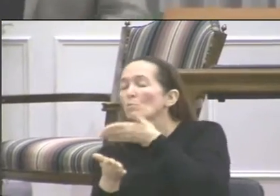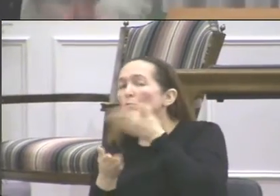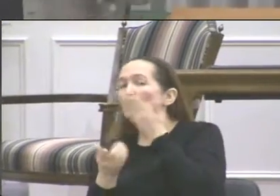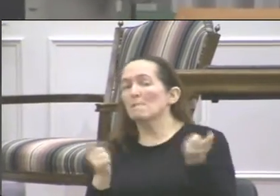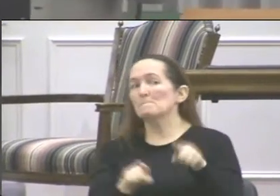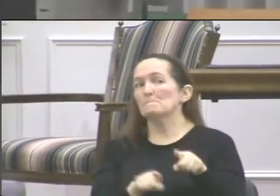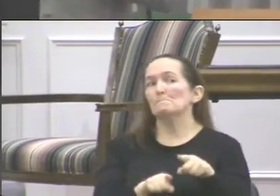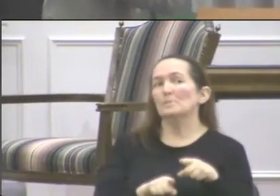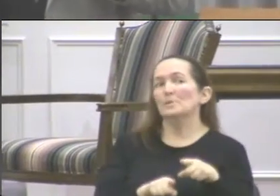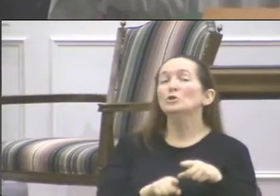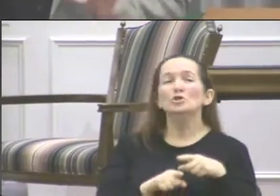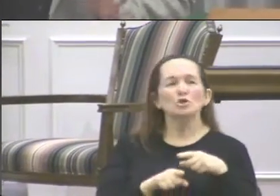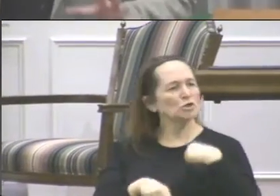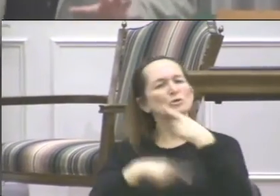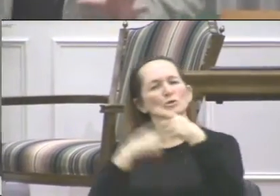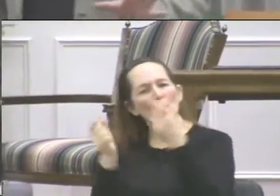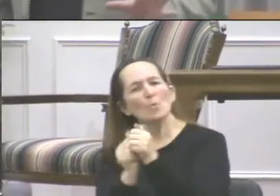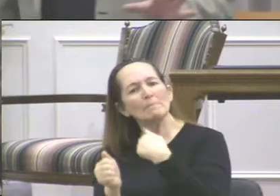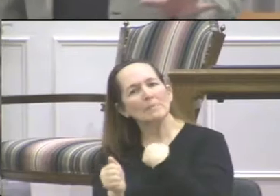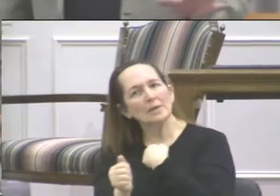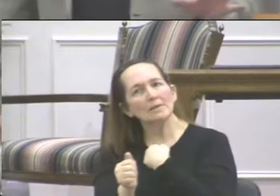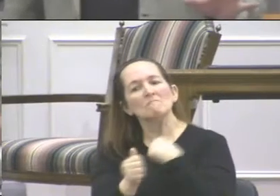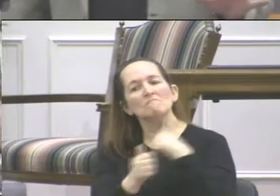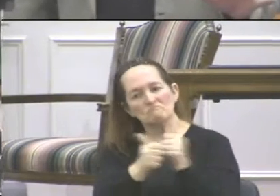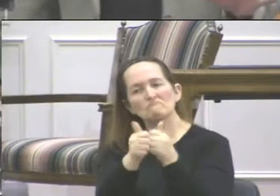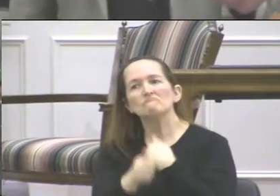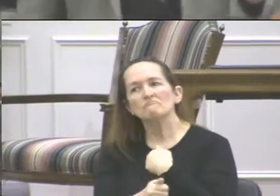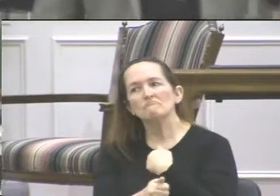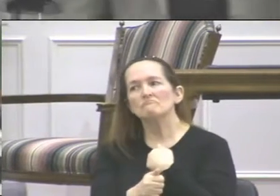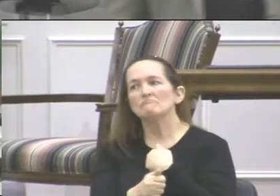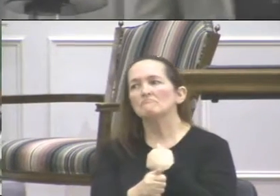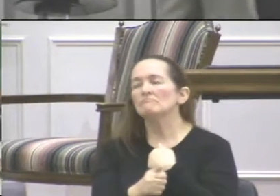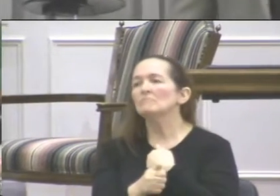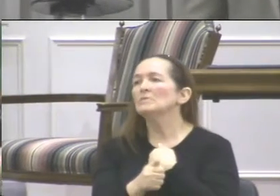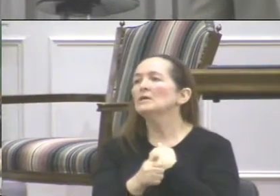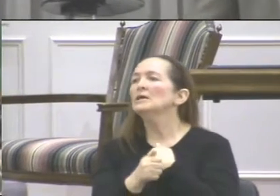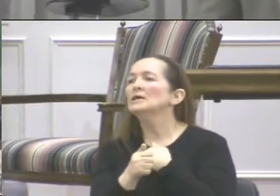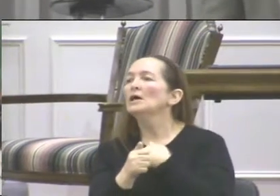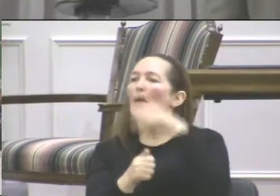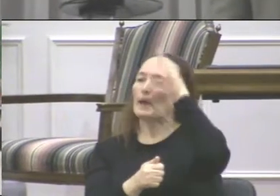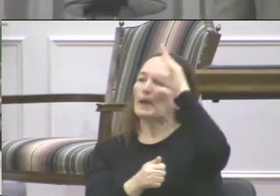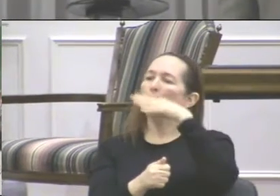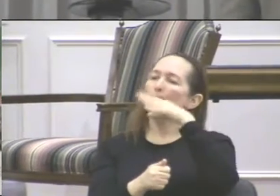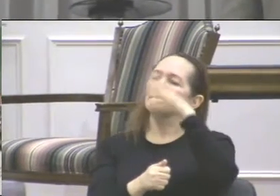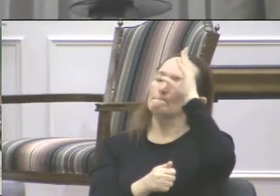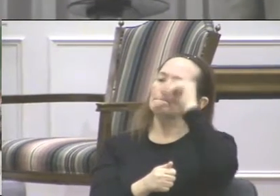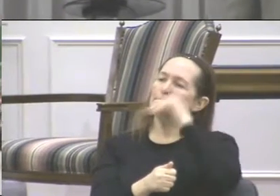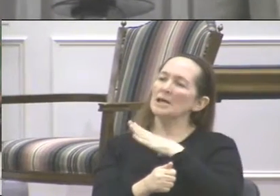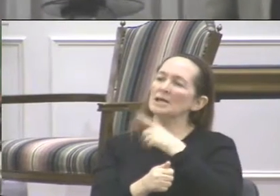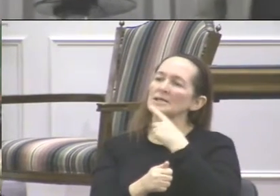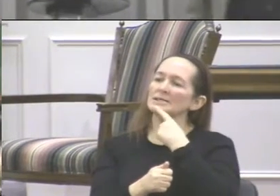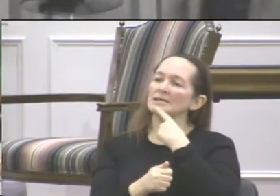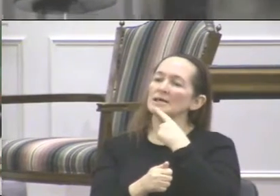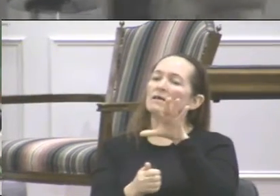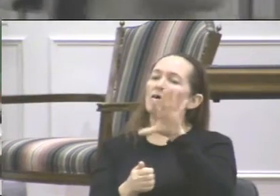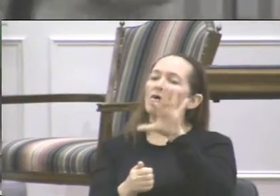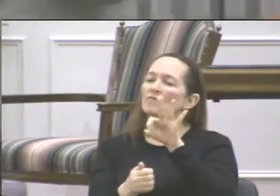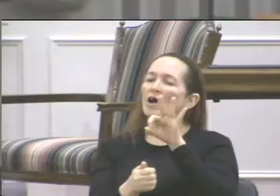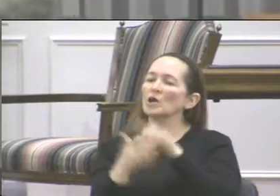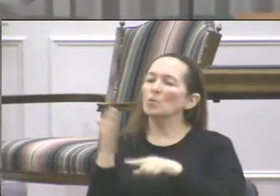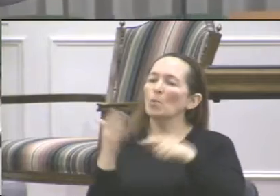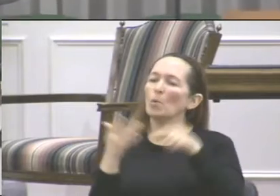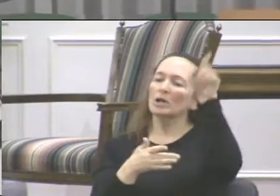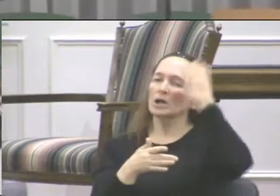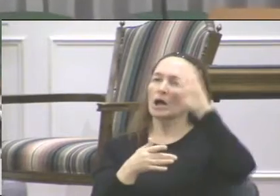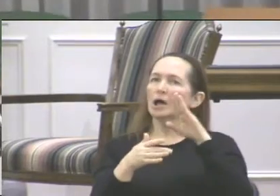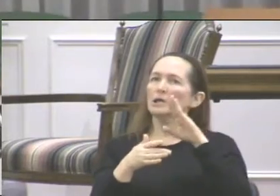going to happen. Just go with me. Henry Blackaby was right when he said, find what God is doing and be involved in